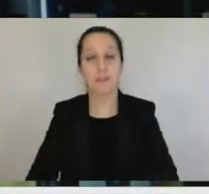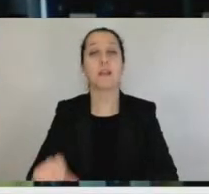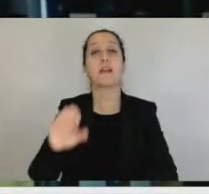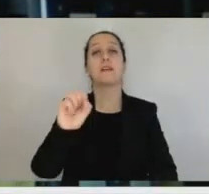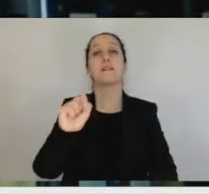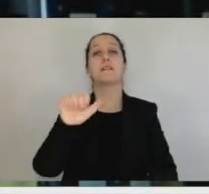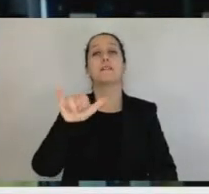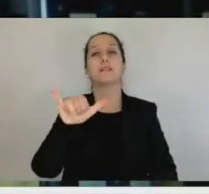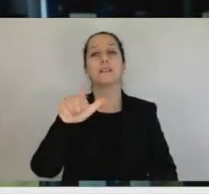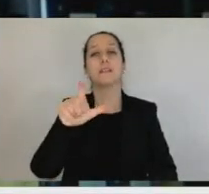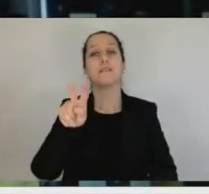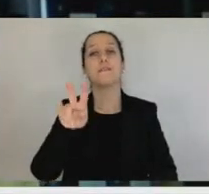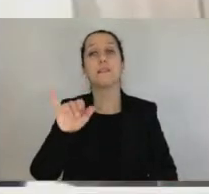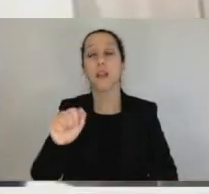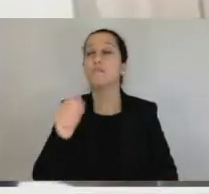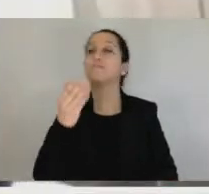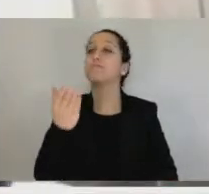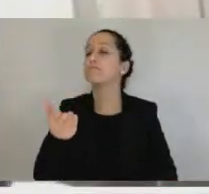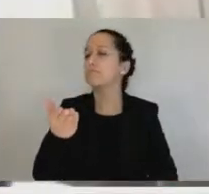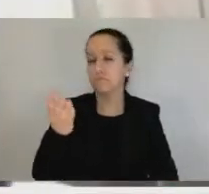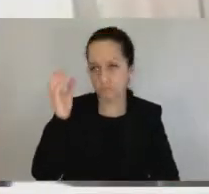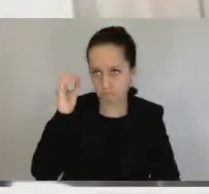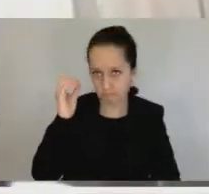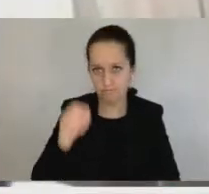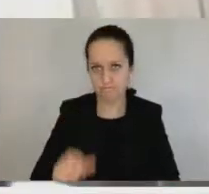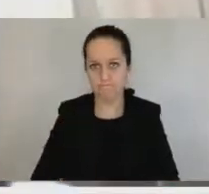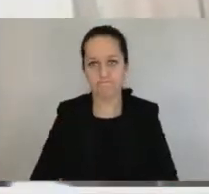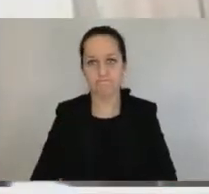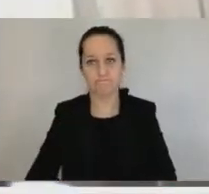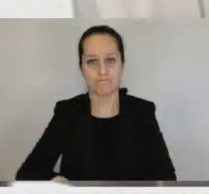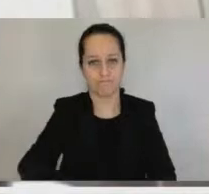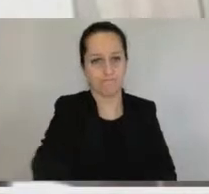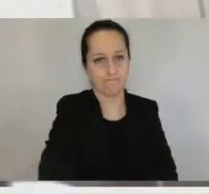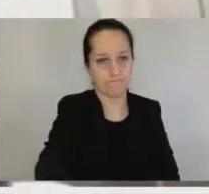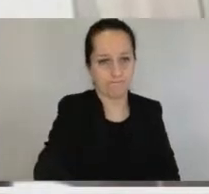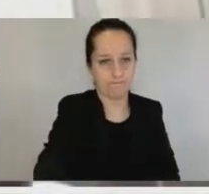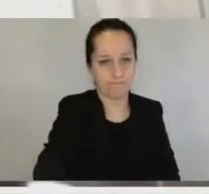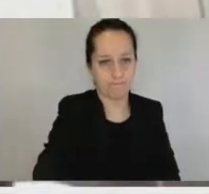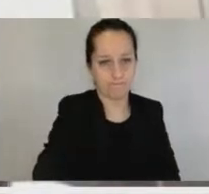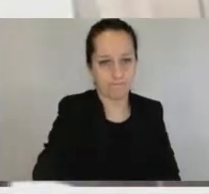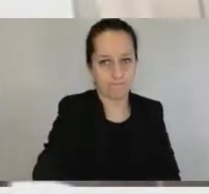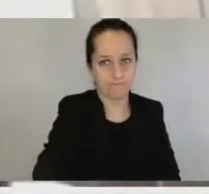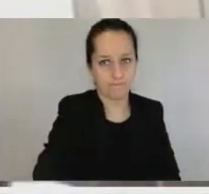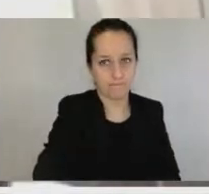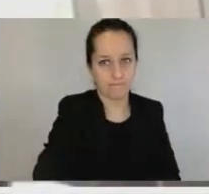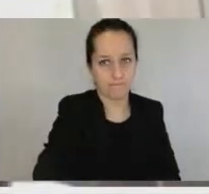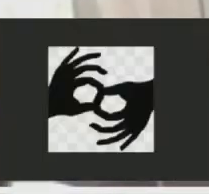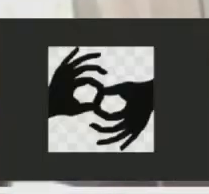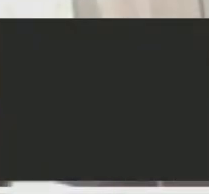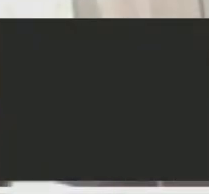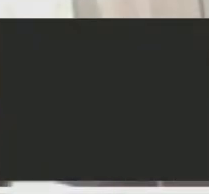unequal. Thank you, Claudia. Silvia, thank you. I thought about 3 key challenges.